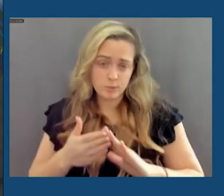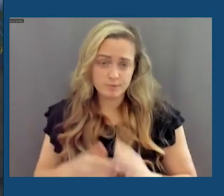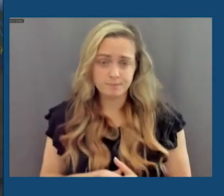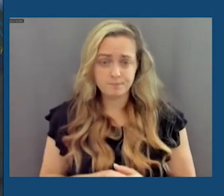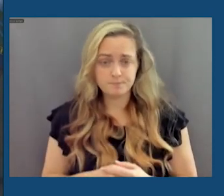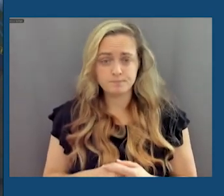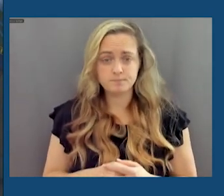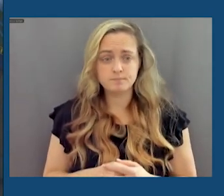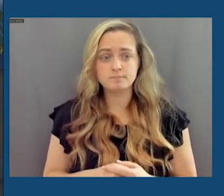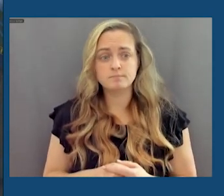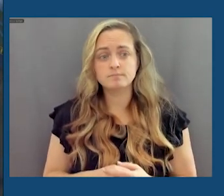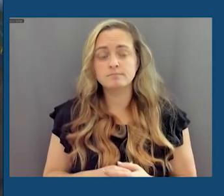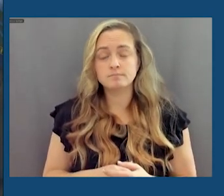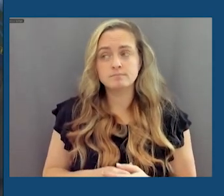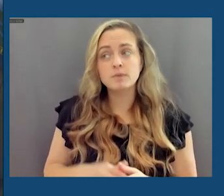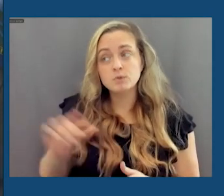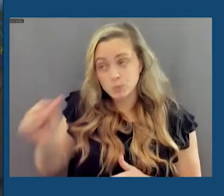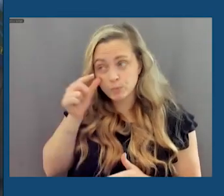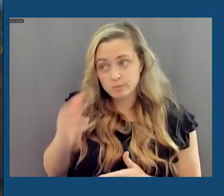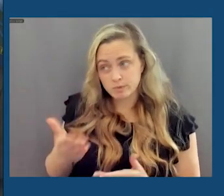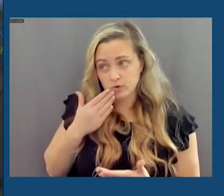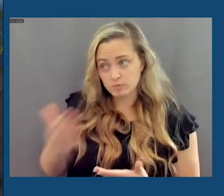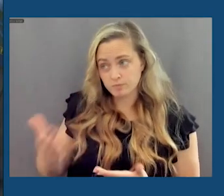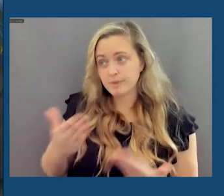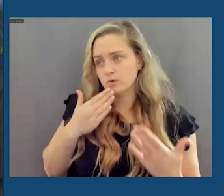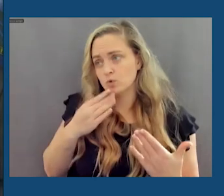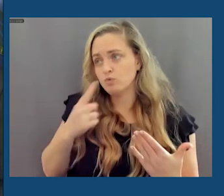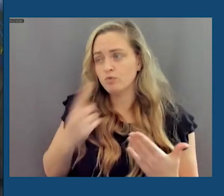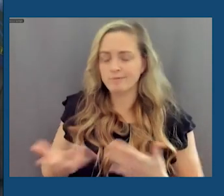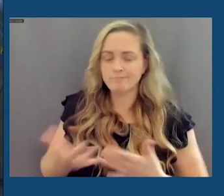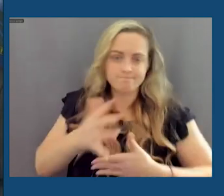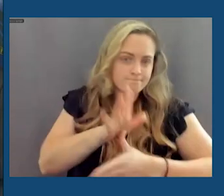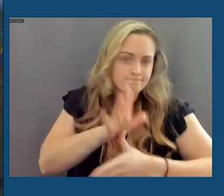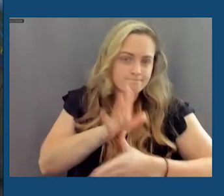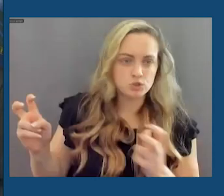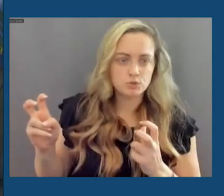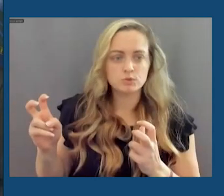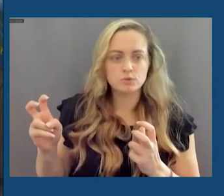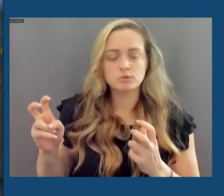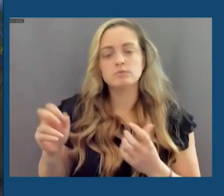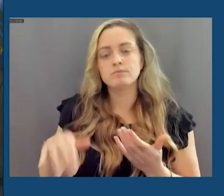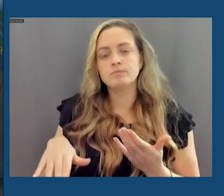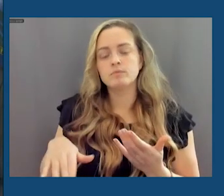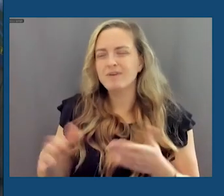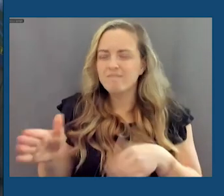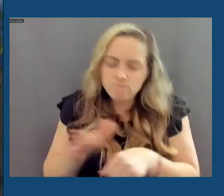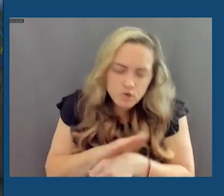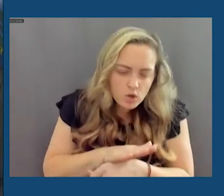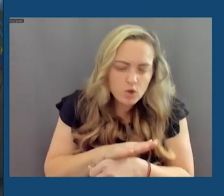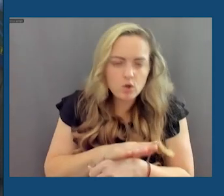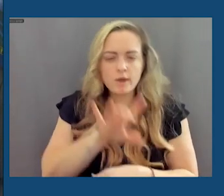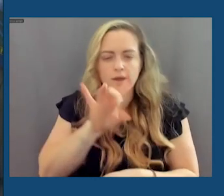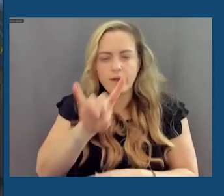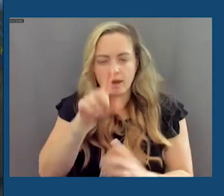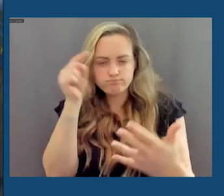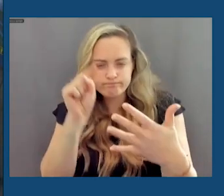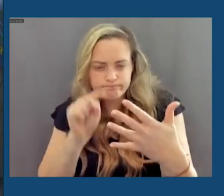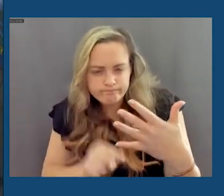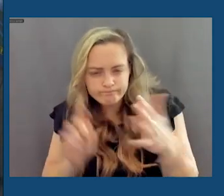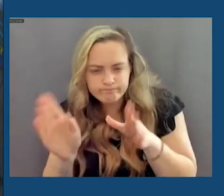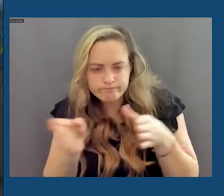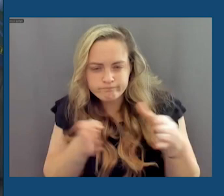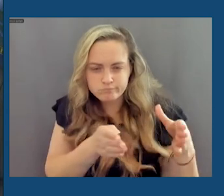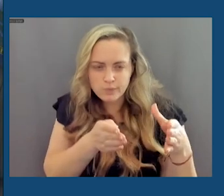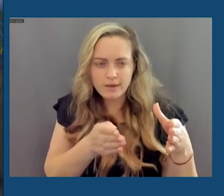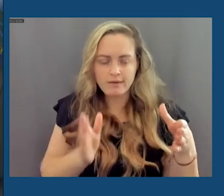We thank Governor Hochul for prioritizing this issue with a well-thought-out 8-point plan, as well as